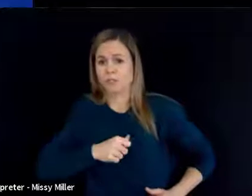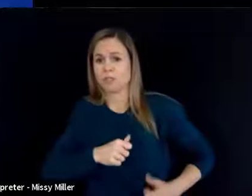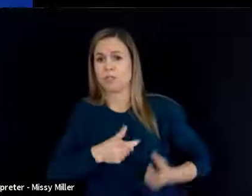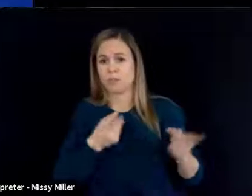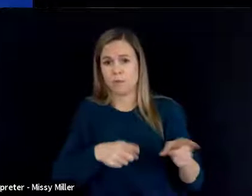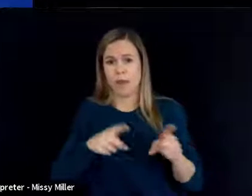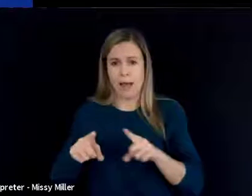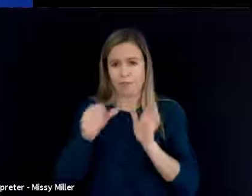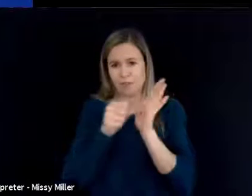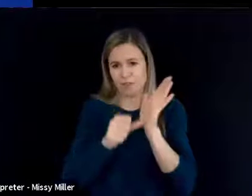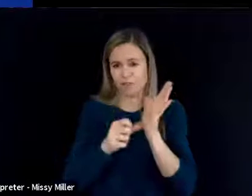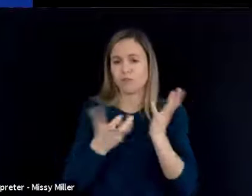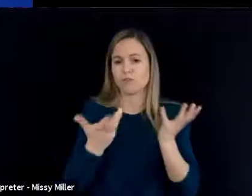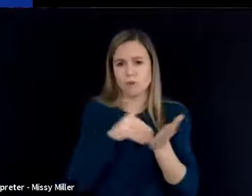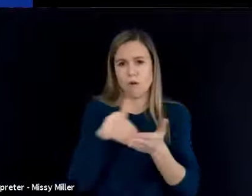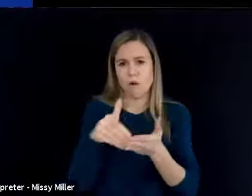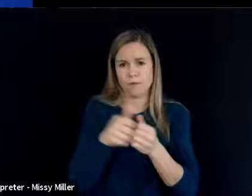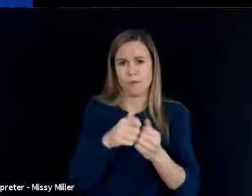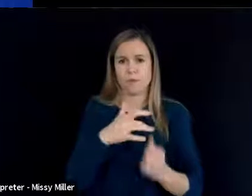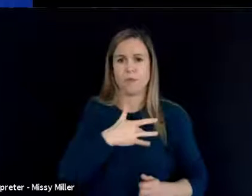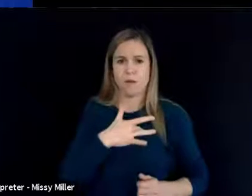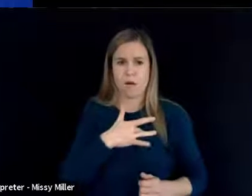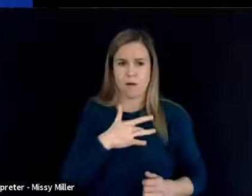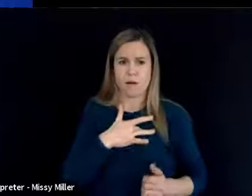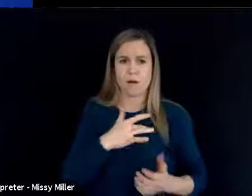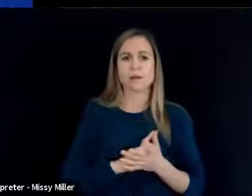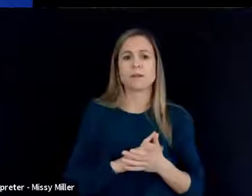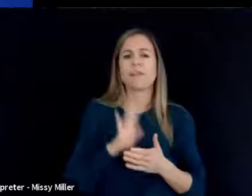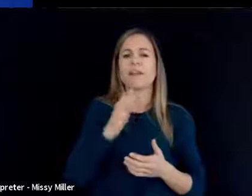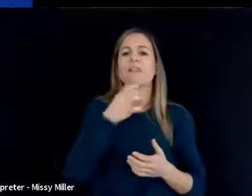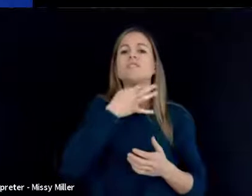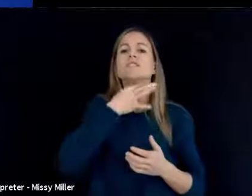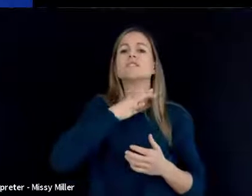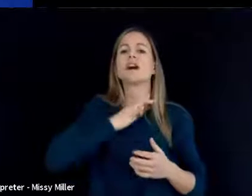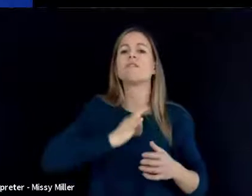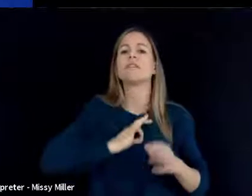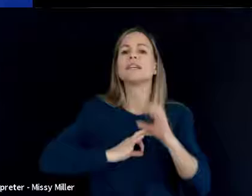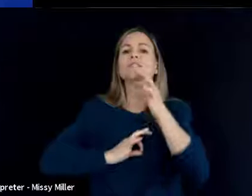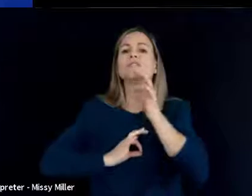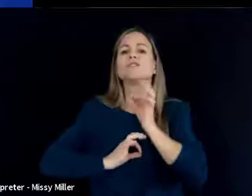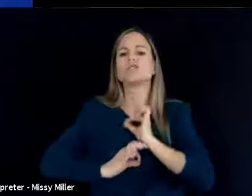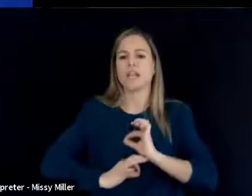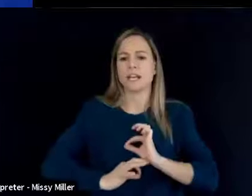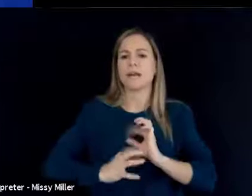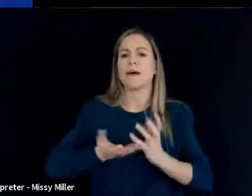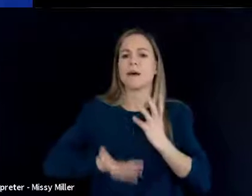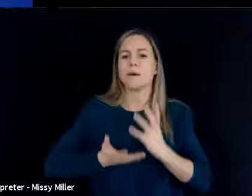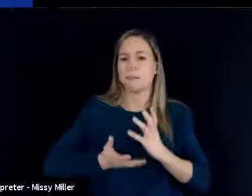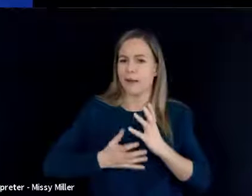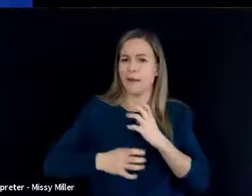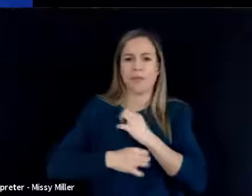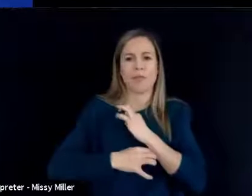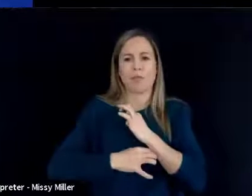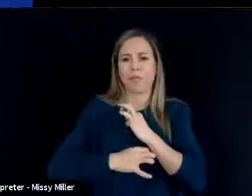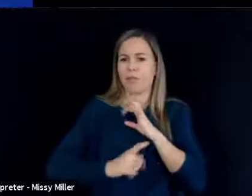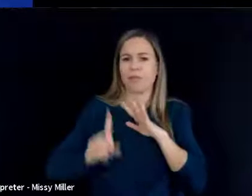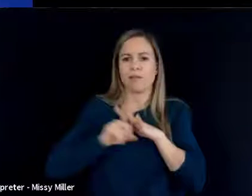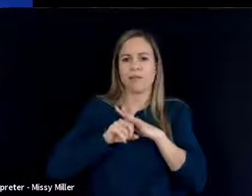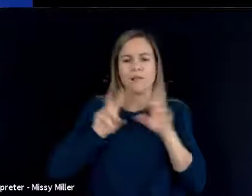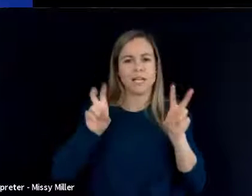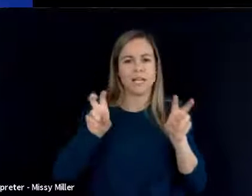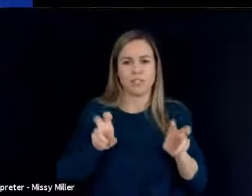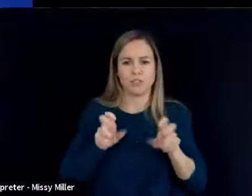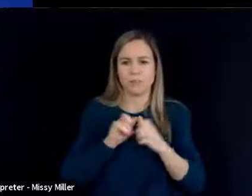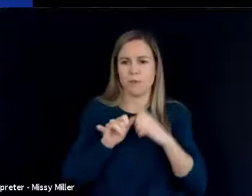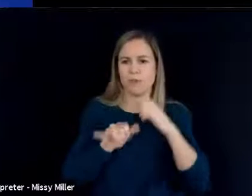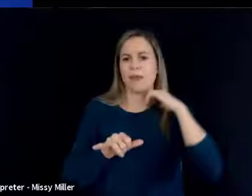They oftentimes have issues with their esophagus and trachea. And in multiple pictures we've shown you today, you've noticed that individuals